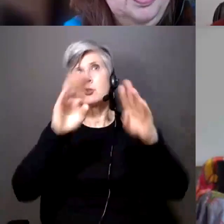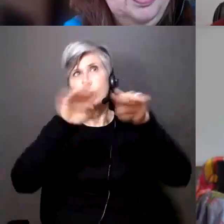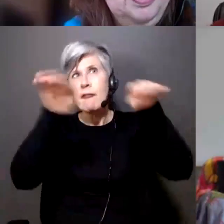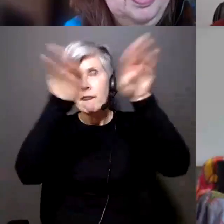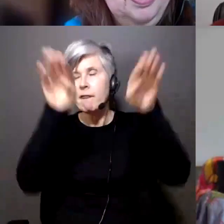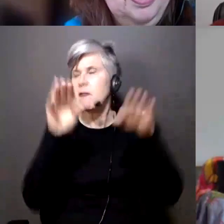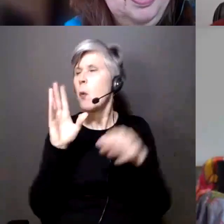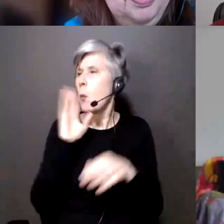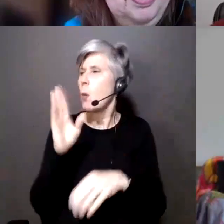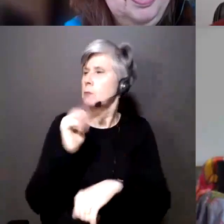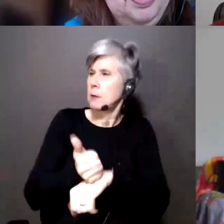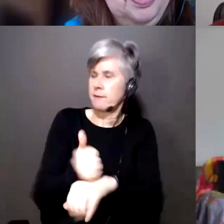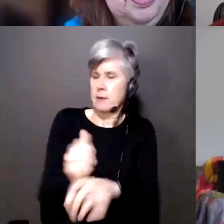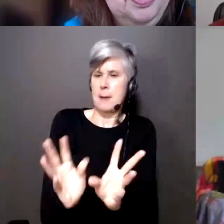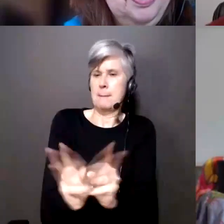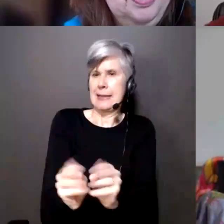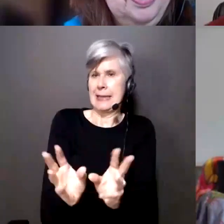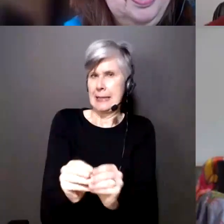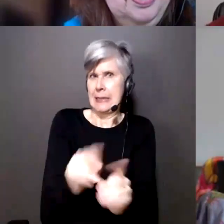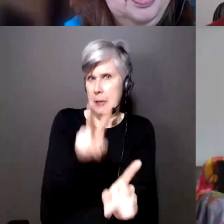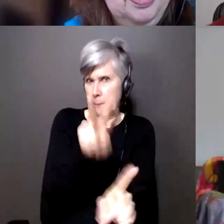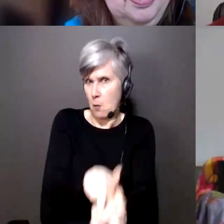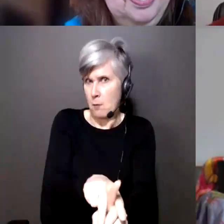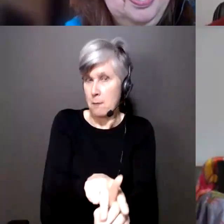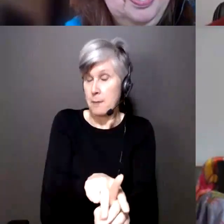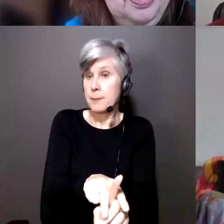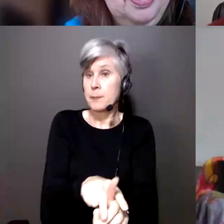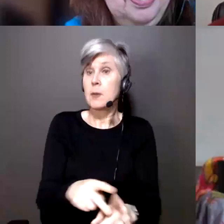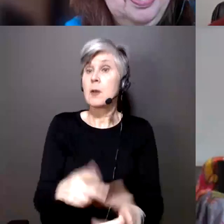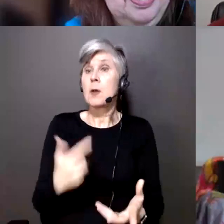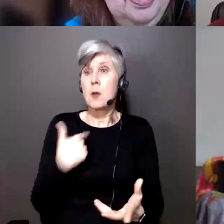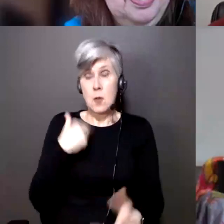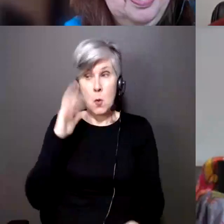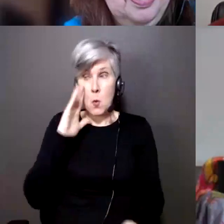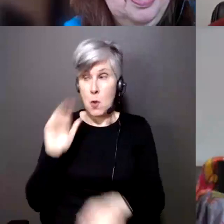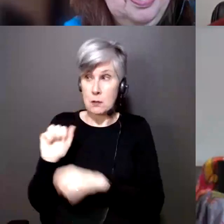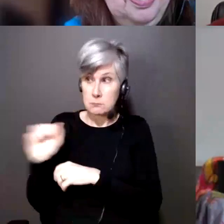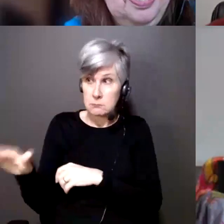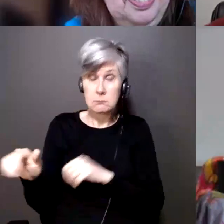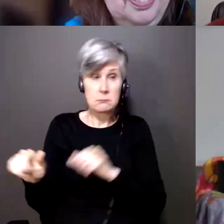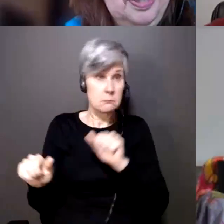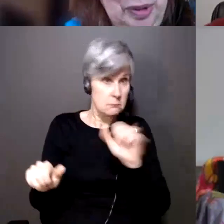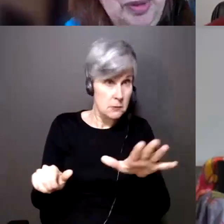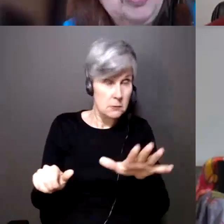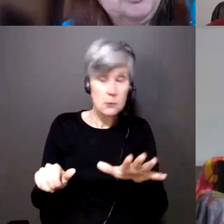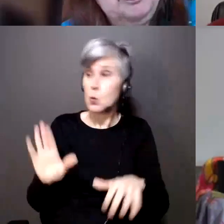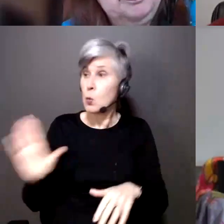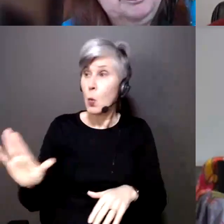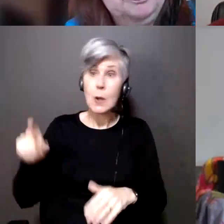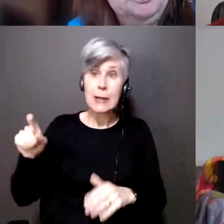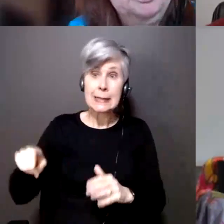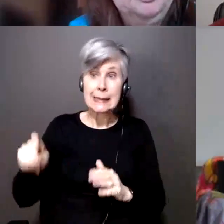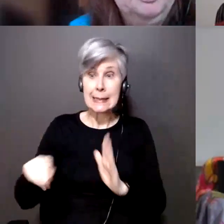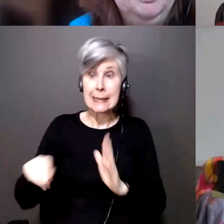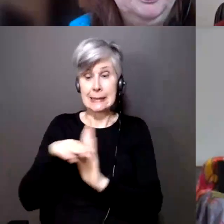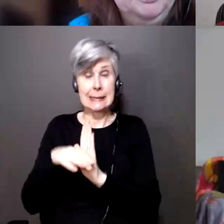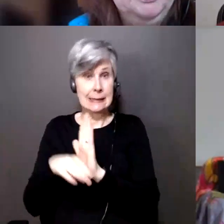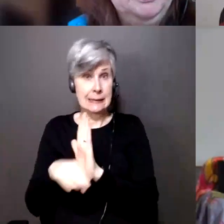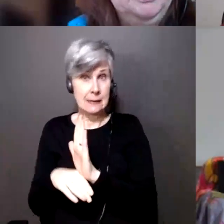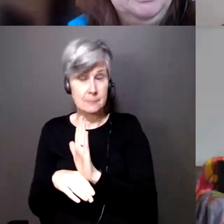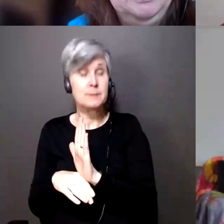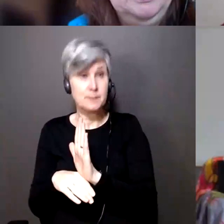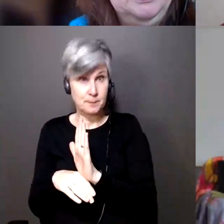I'll send an invitation to the both of you to share information about your needs in advance of the meeting. So, with the employee's consent,